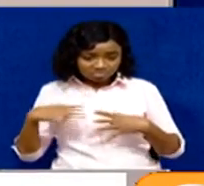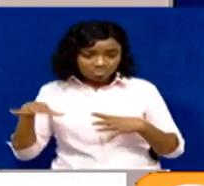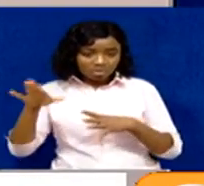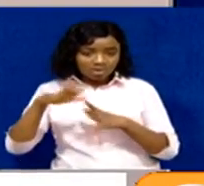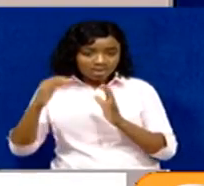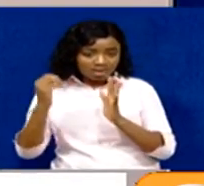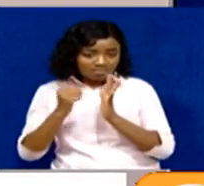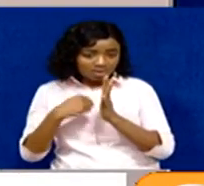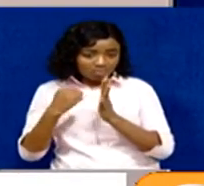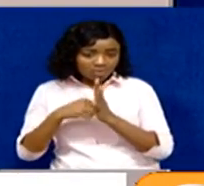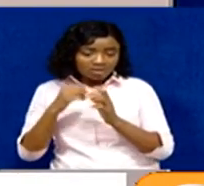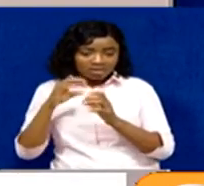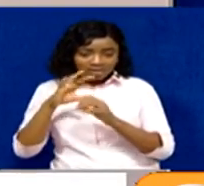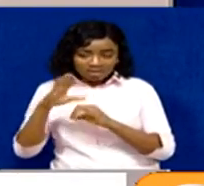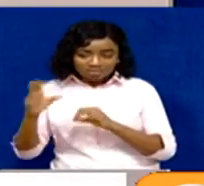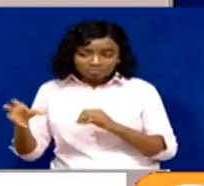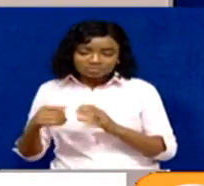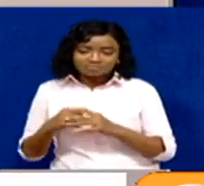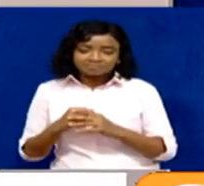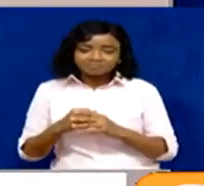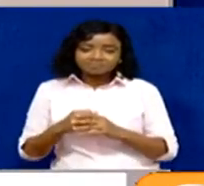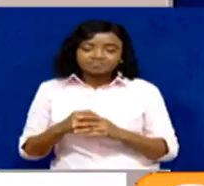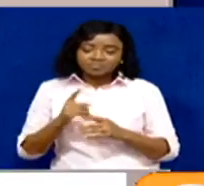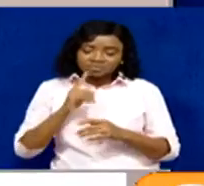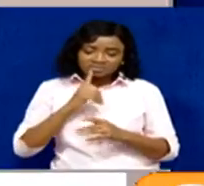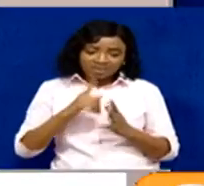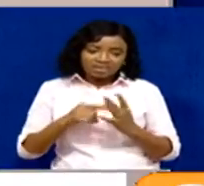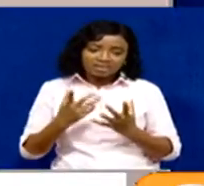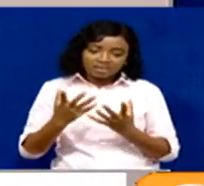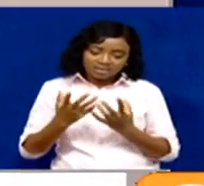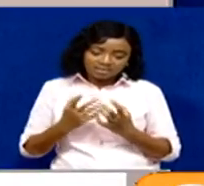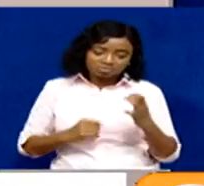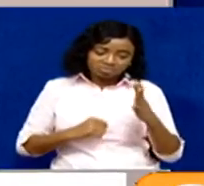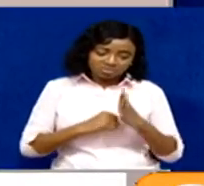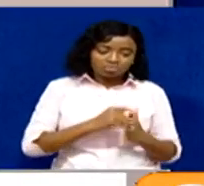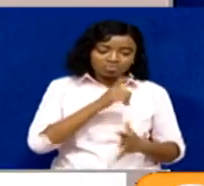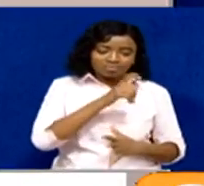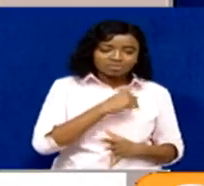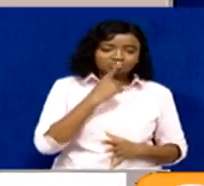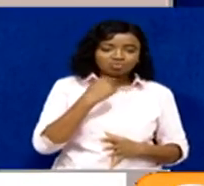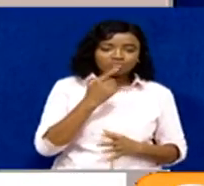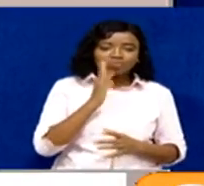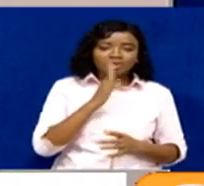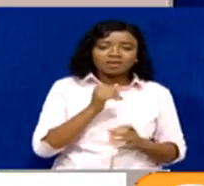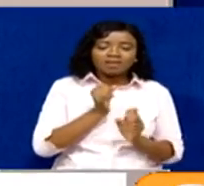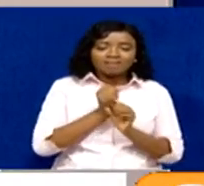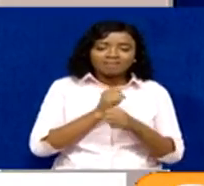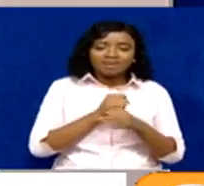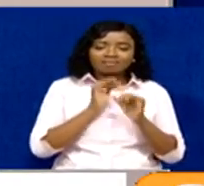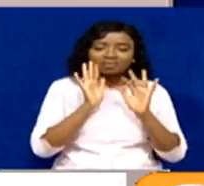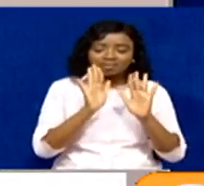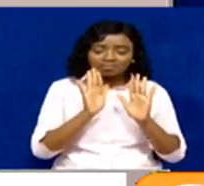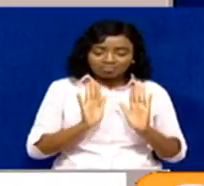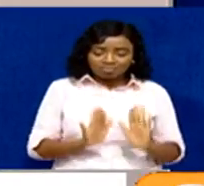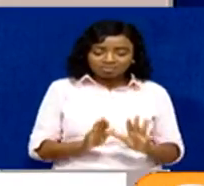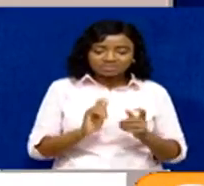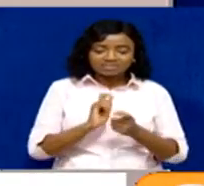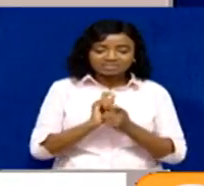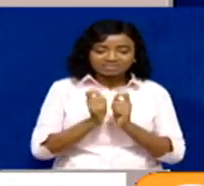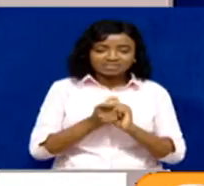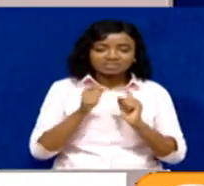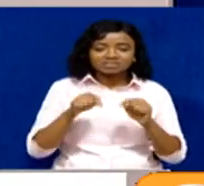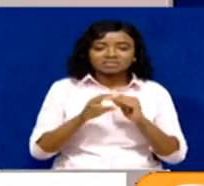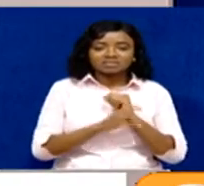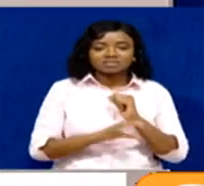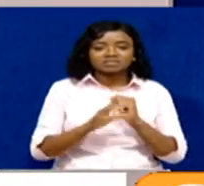we believe, that he's likely to make some fundamental changes in the country, as the governor said, particularly in terms